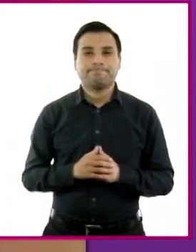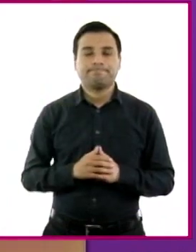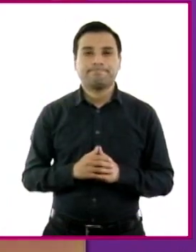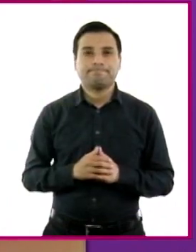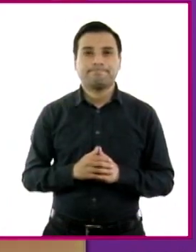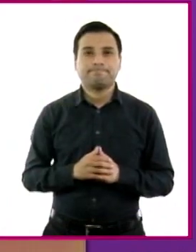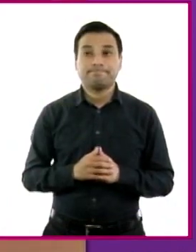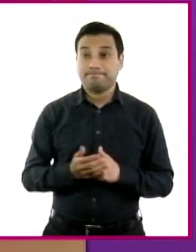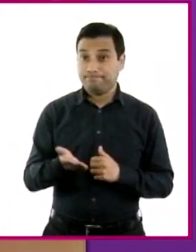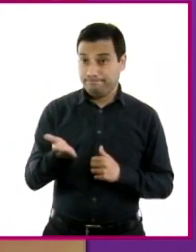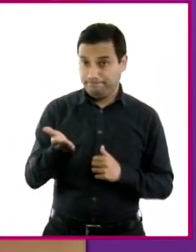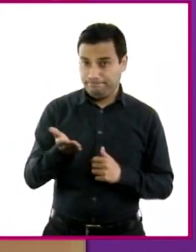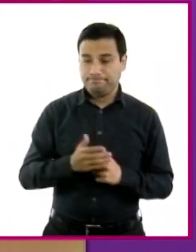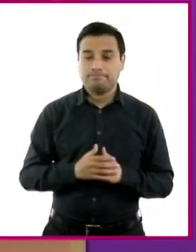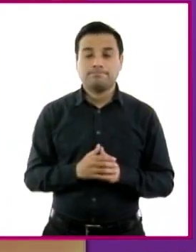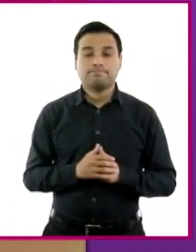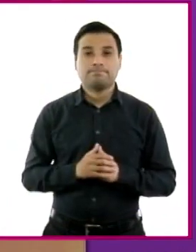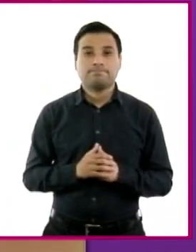Hmm?